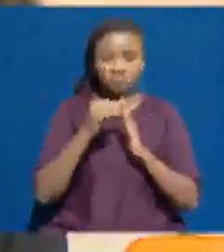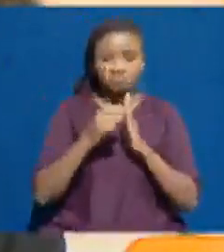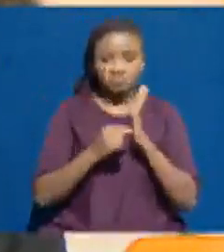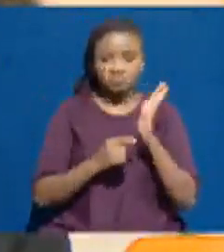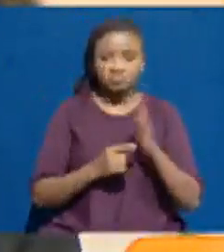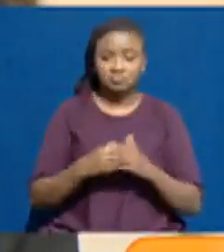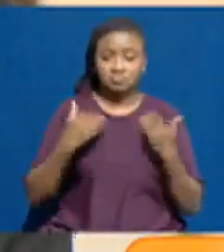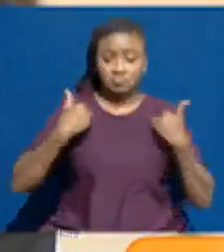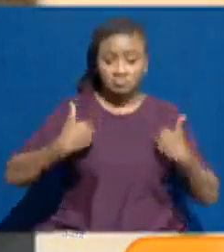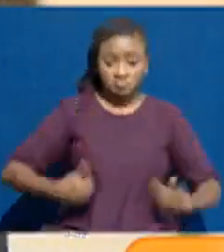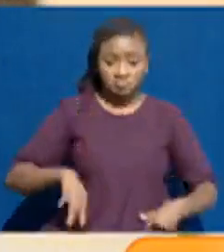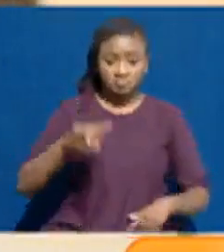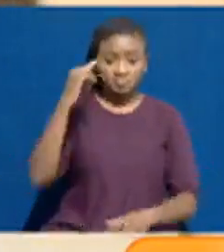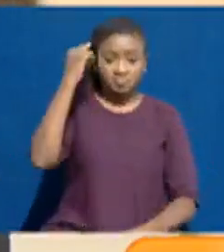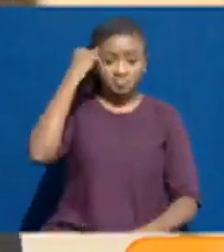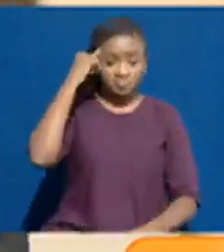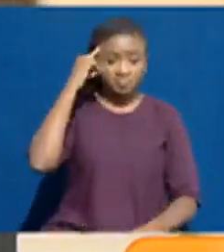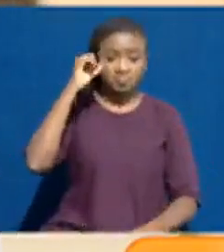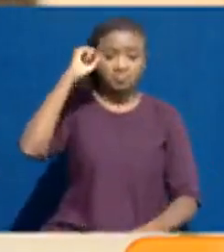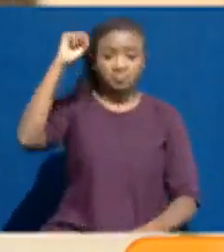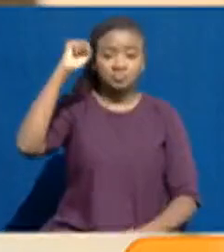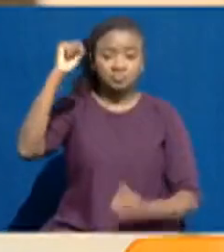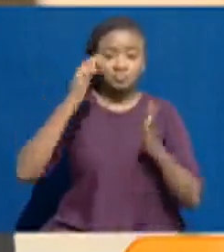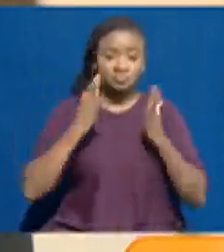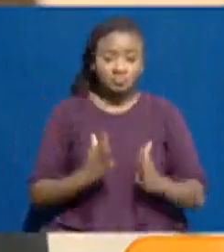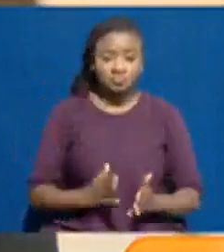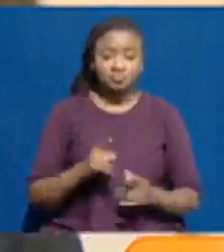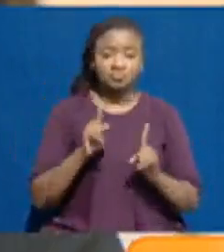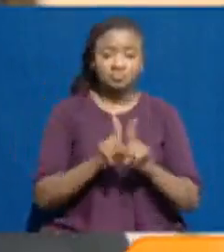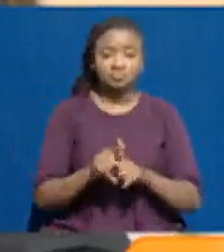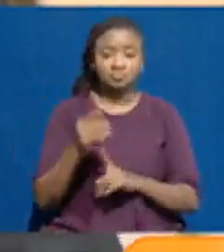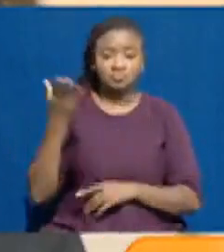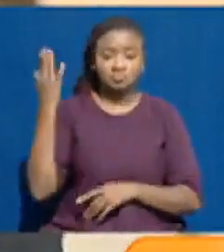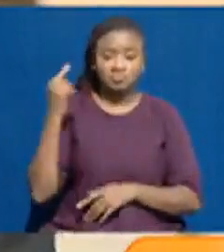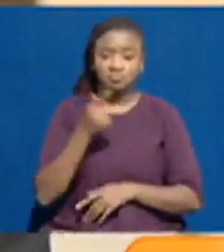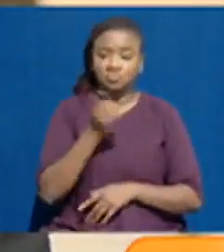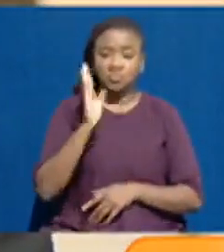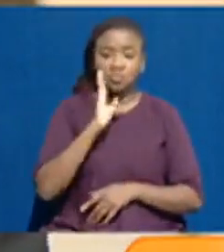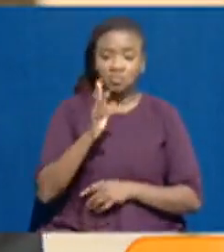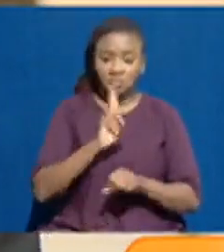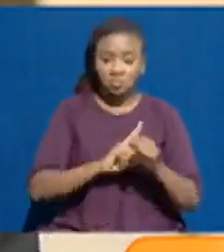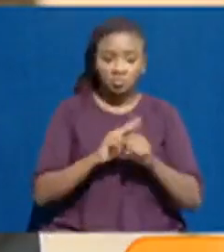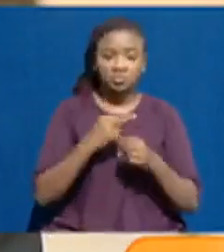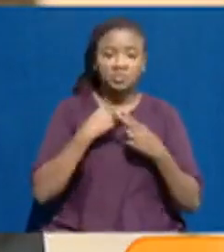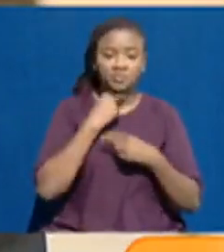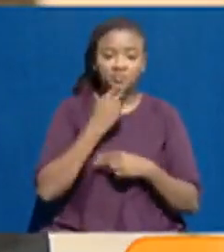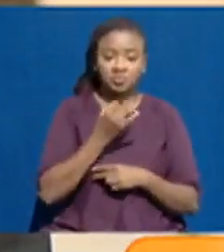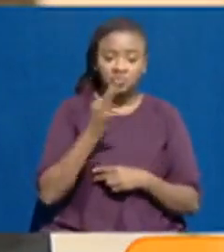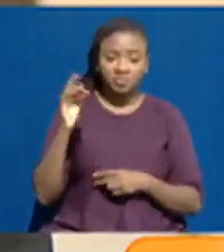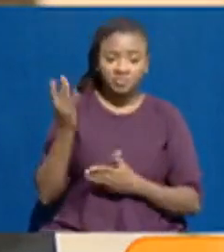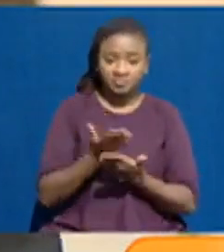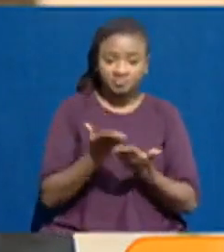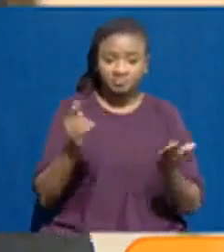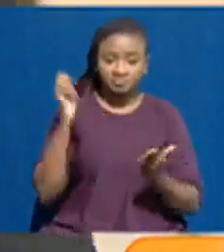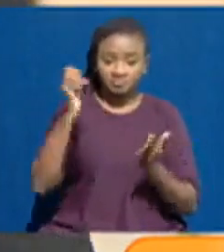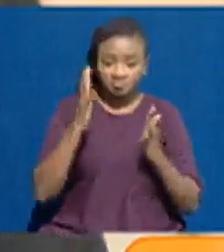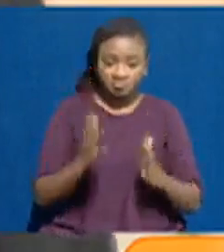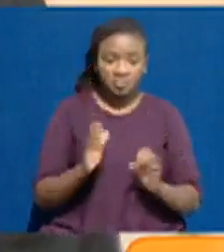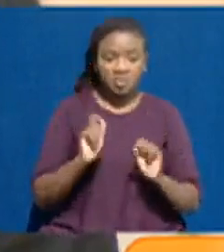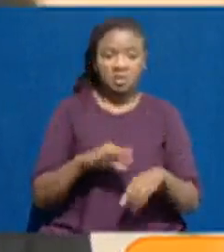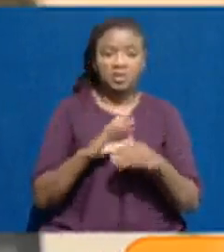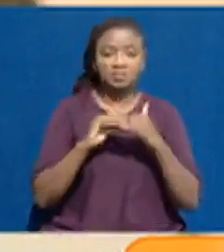I thought that the politicians as been before, they were going to use the voice of the people to create